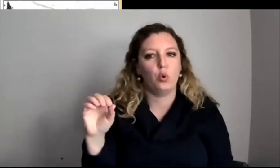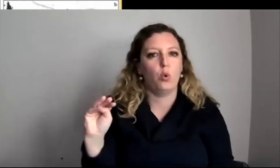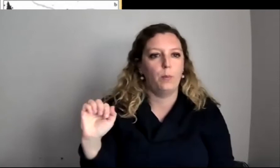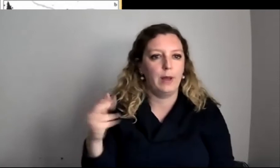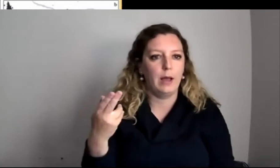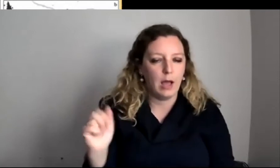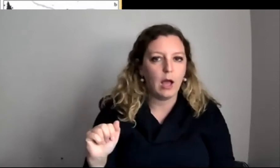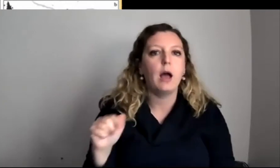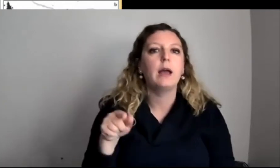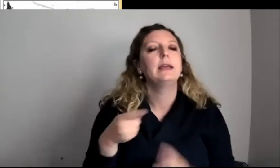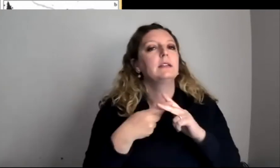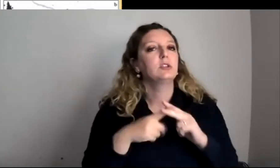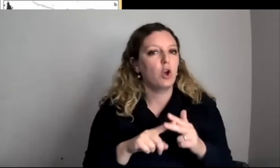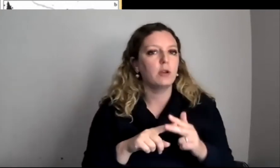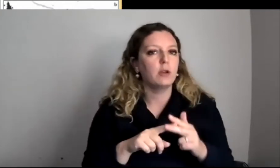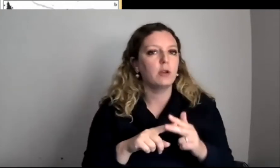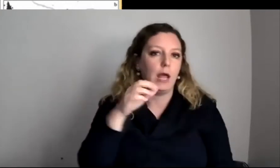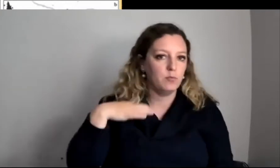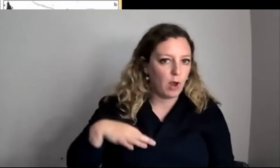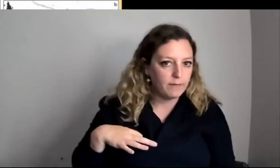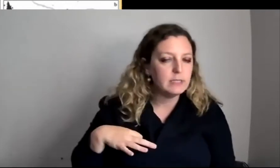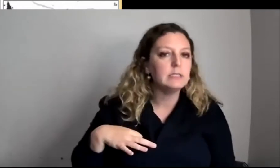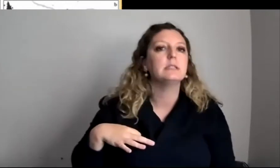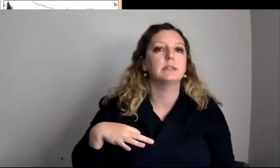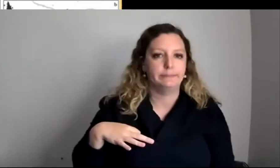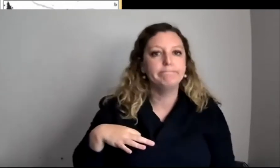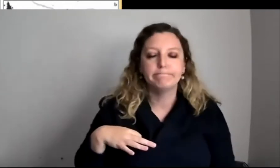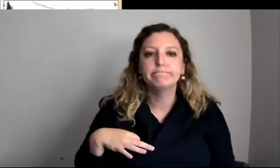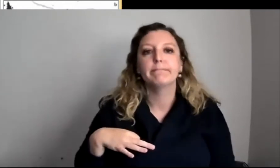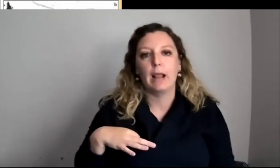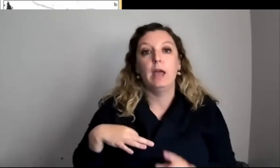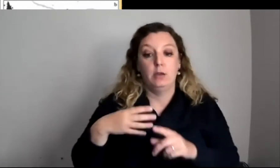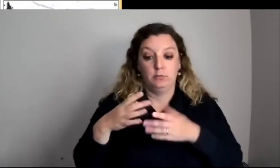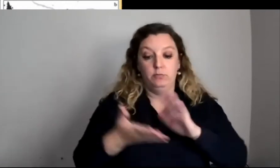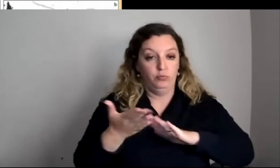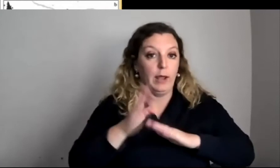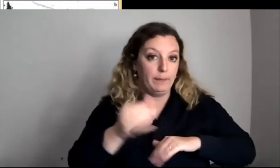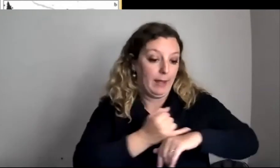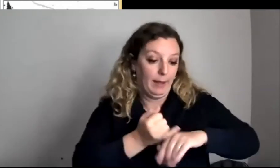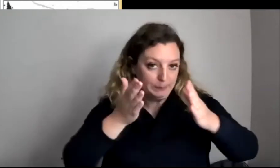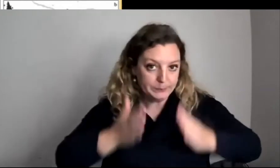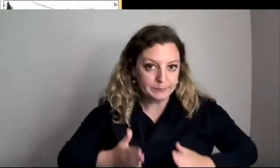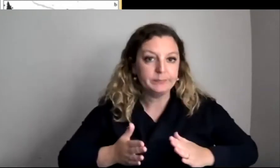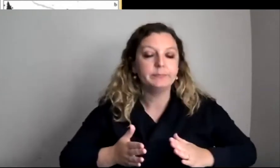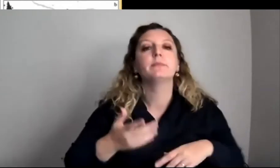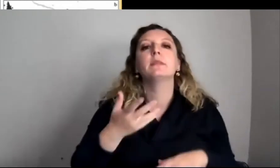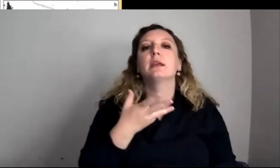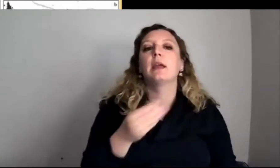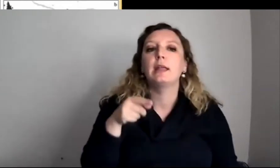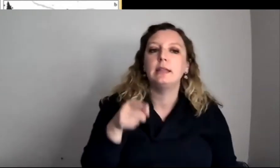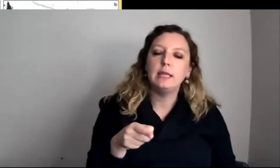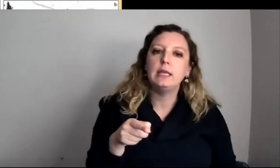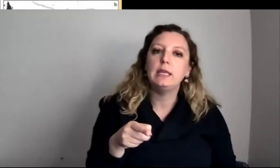colleagues started a nonprofit that's completely Malagasy run in Madagascar called the Madagascar Biodiversity Partnership. And